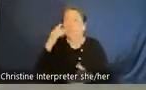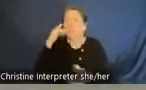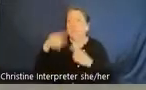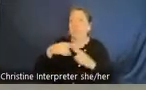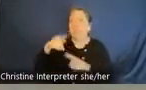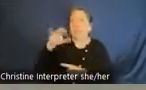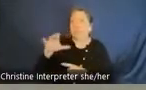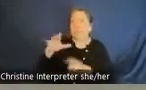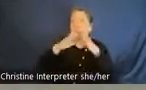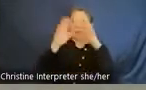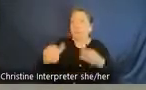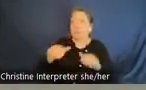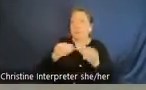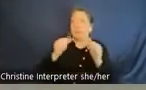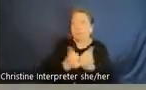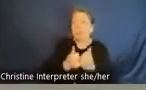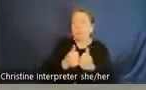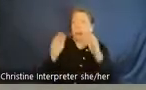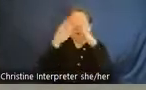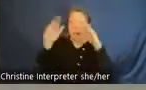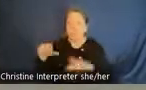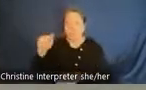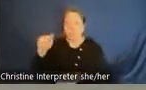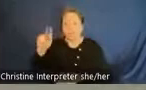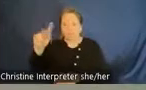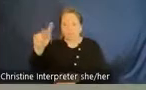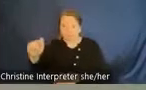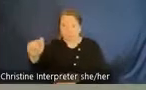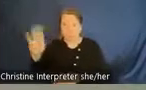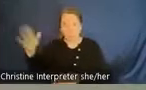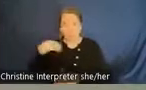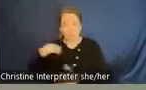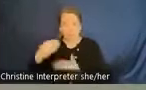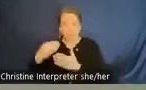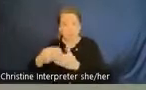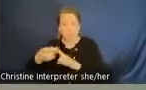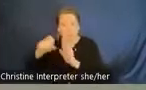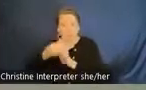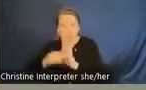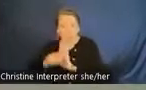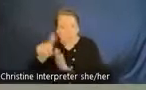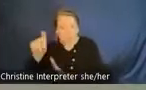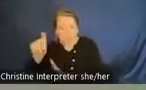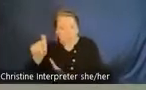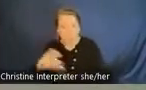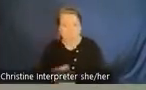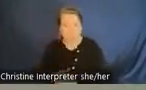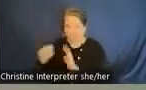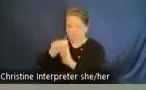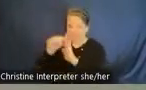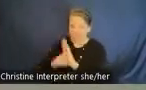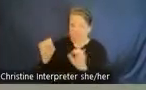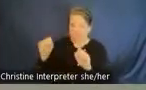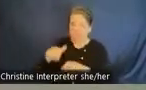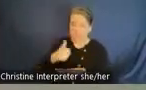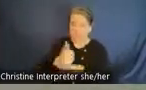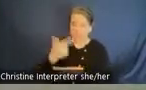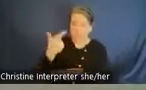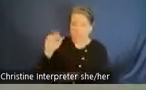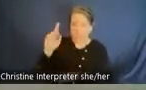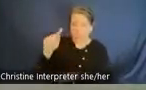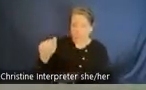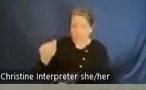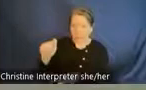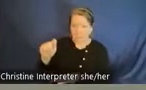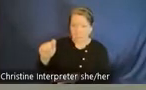and housing trusts. Do they get funding from the state? Could the state have grants with terms that require